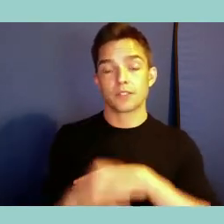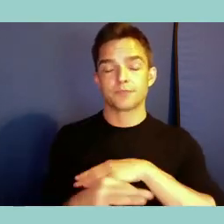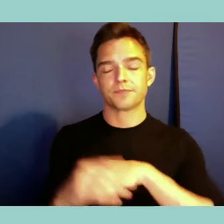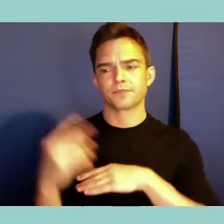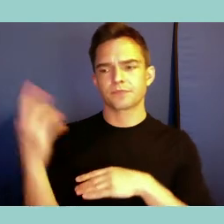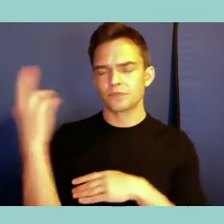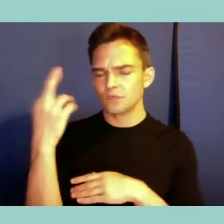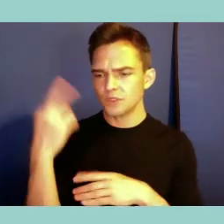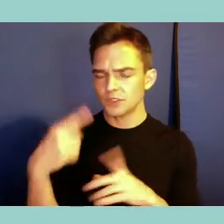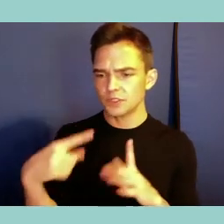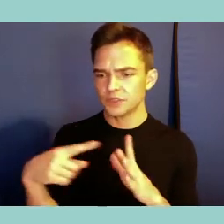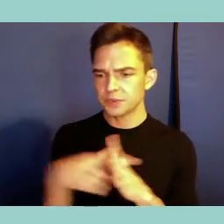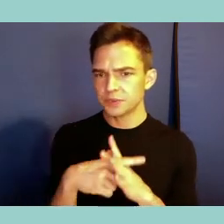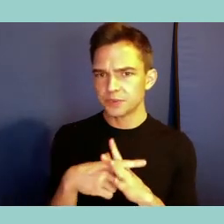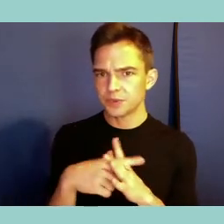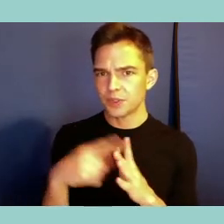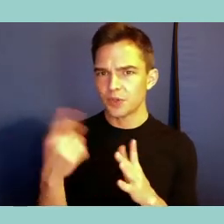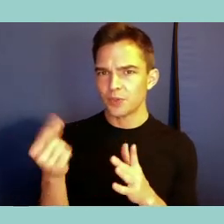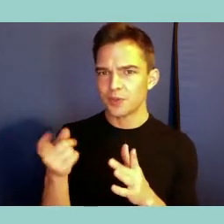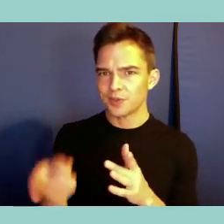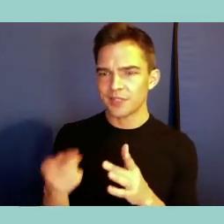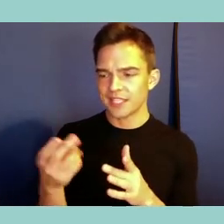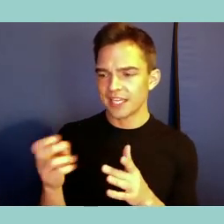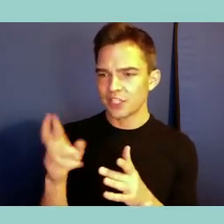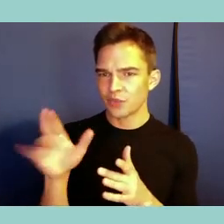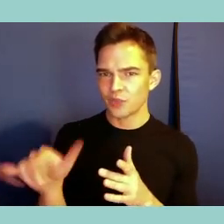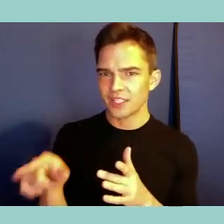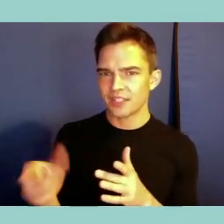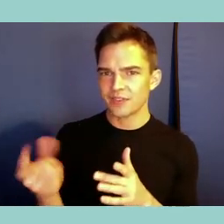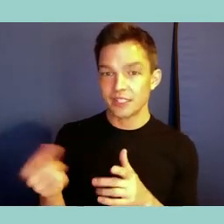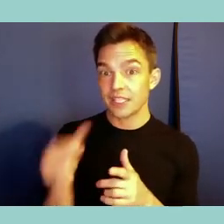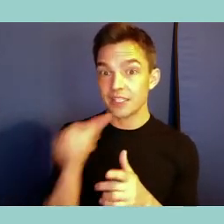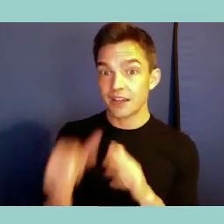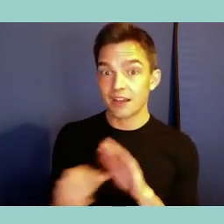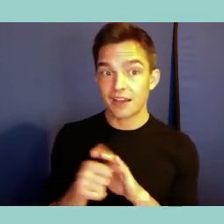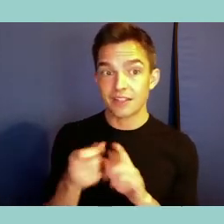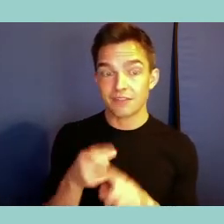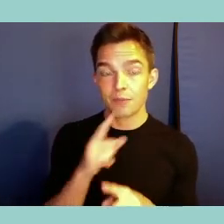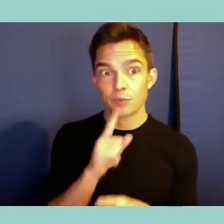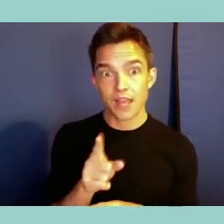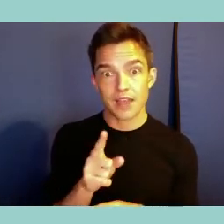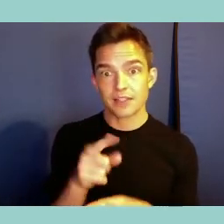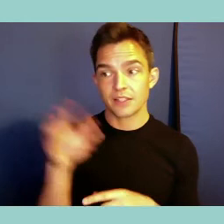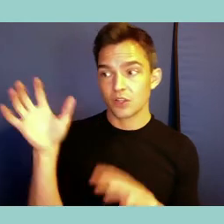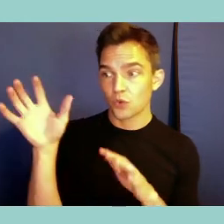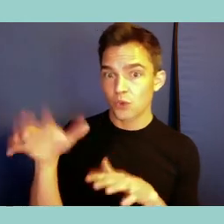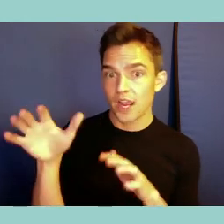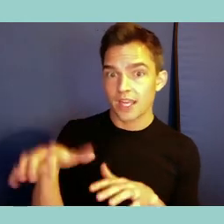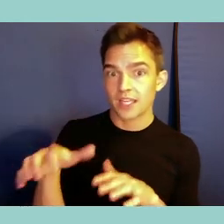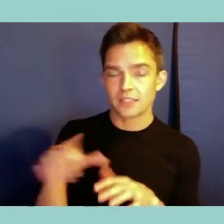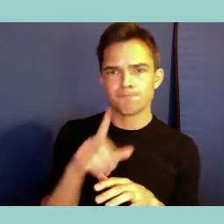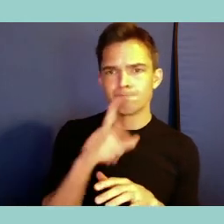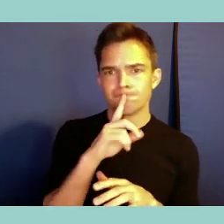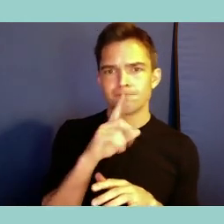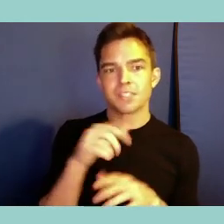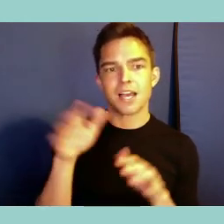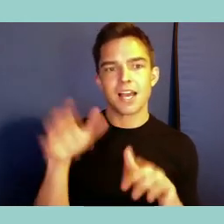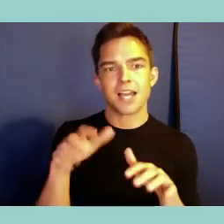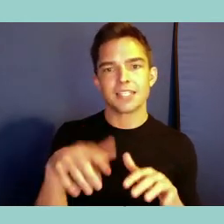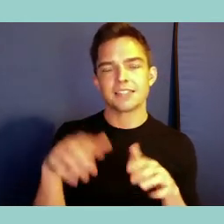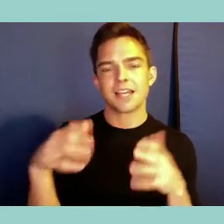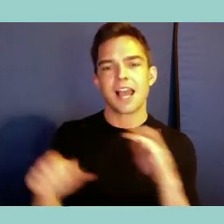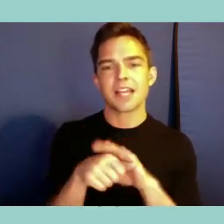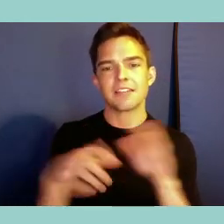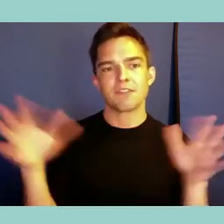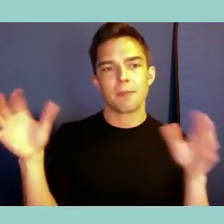me what Henry had been doing that night. He wasn't hiding from the reality of the rain. He wasn't hiding from the thunder